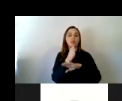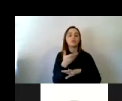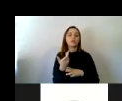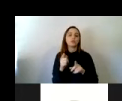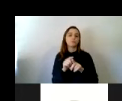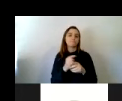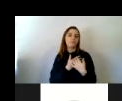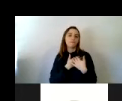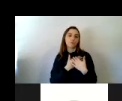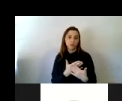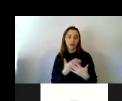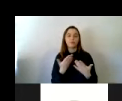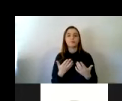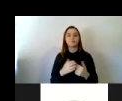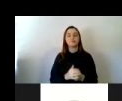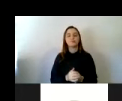at